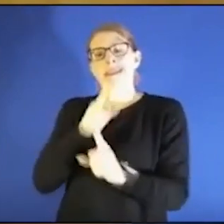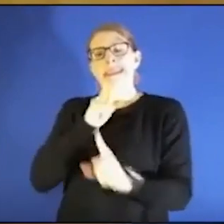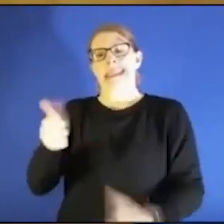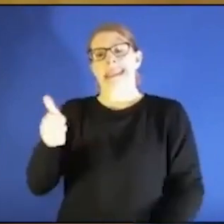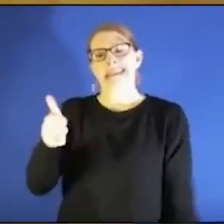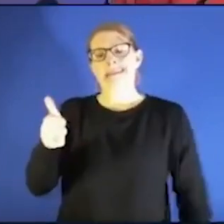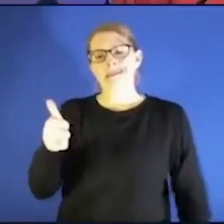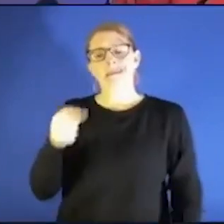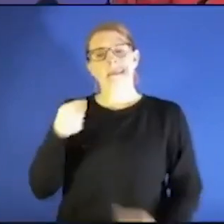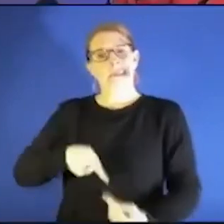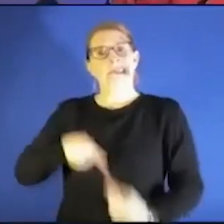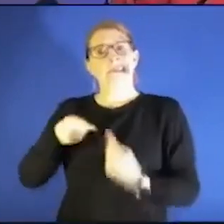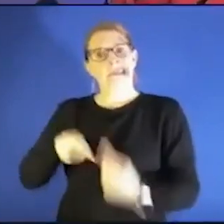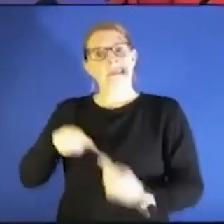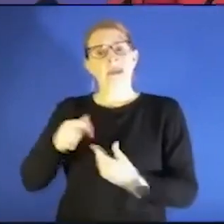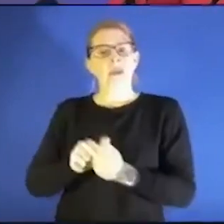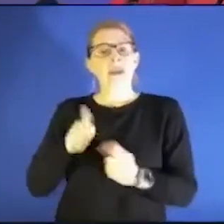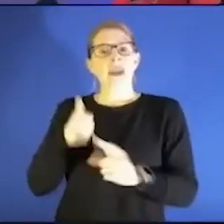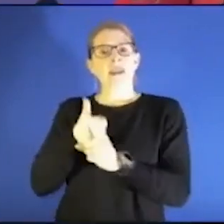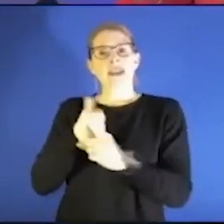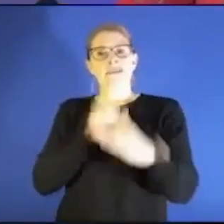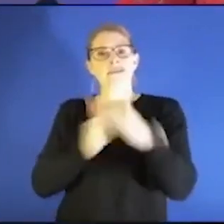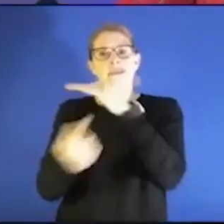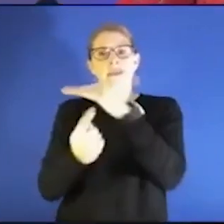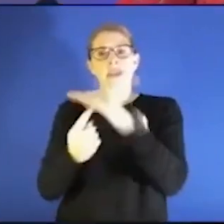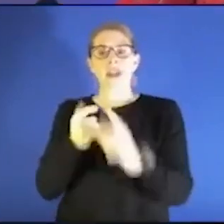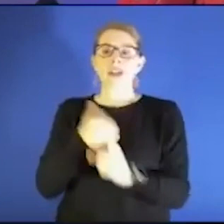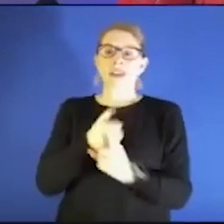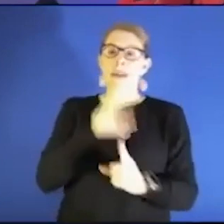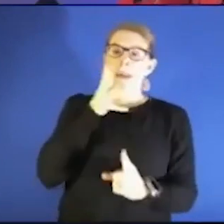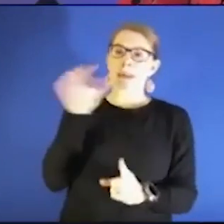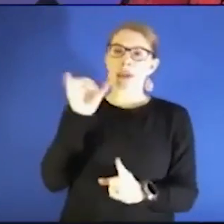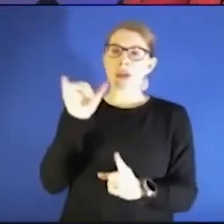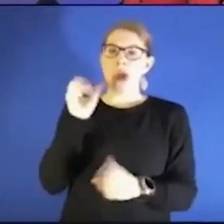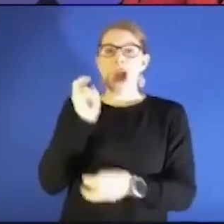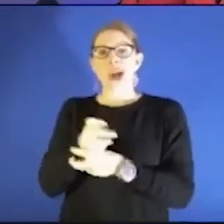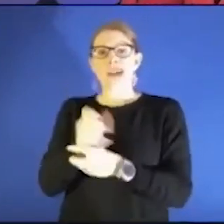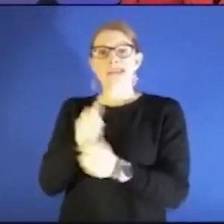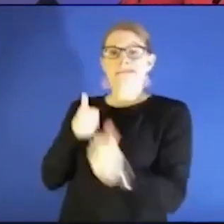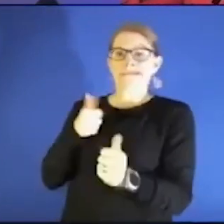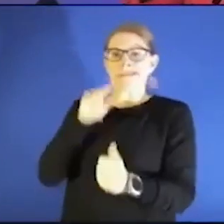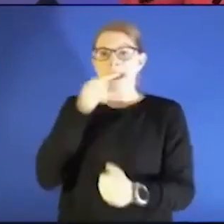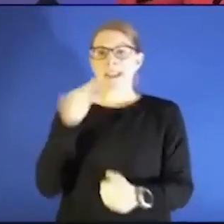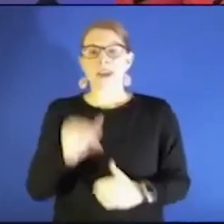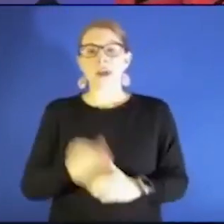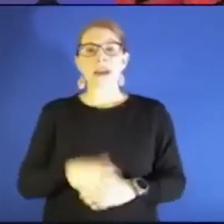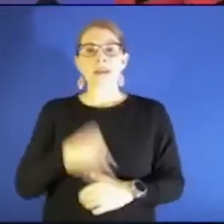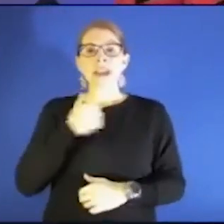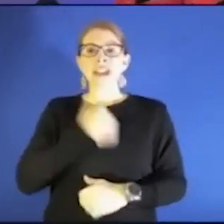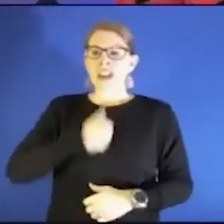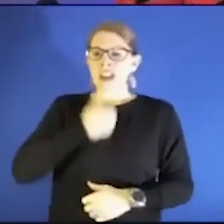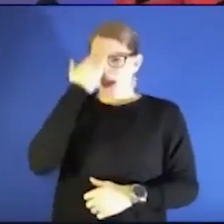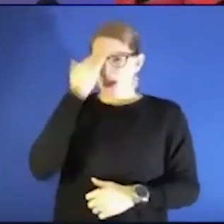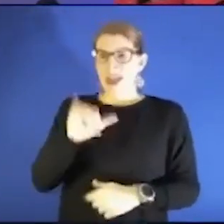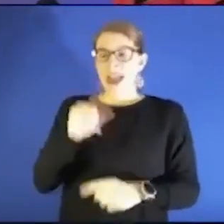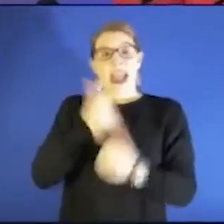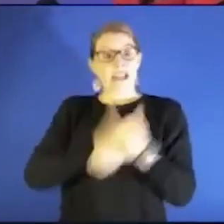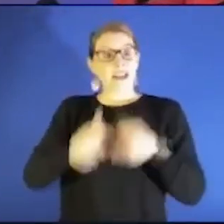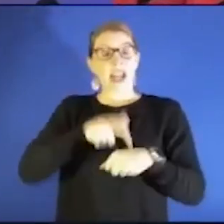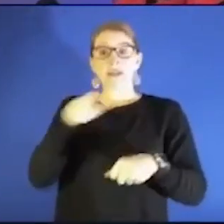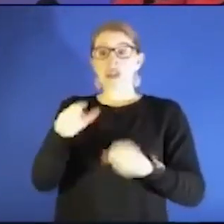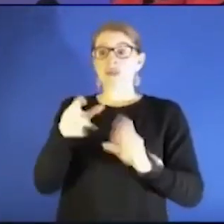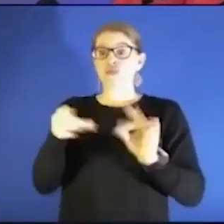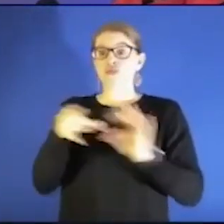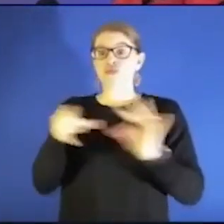bit of a struggle. Hard to do, and you're a mama, so it's hard to stay away from the kiddos. And I'm just sorry to hear that, because every time you come on the show, you always talk about you're